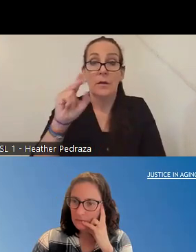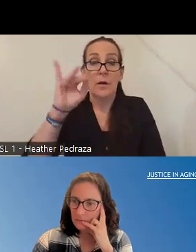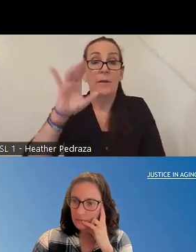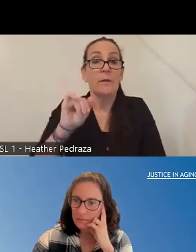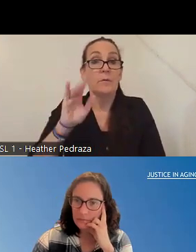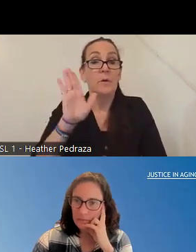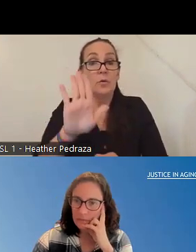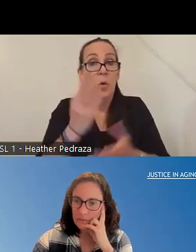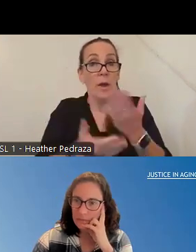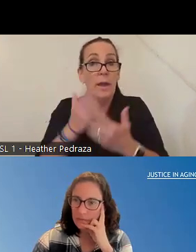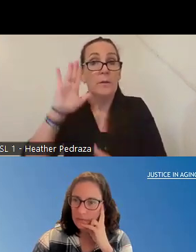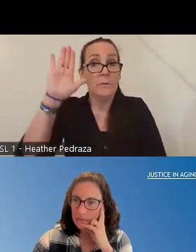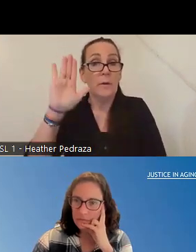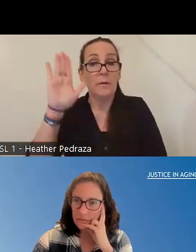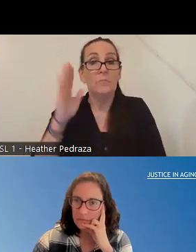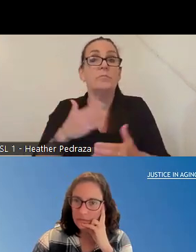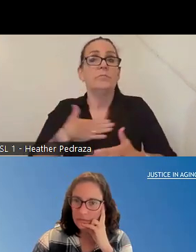Please go ahead.